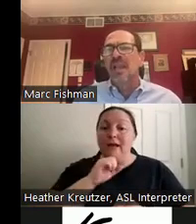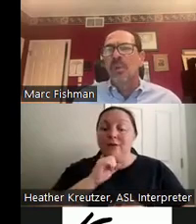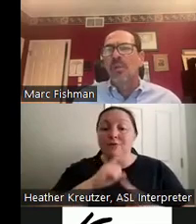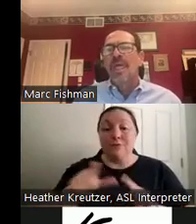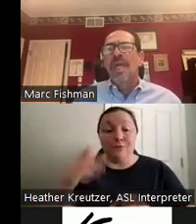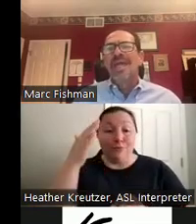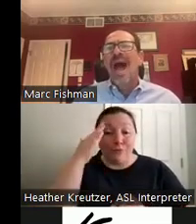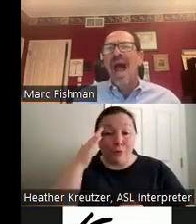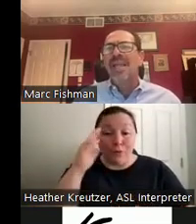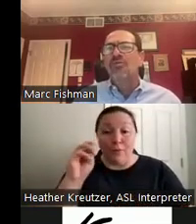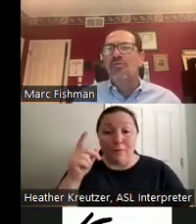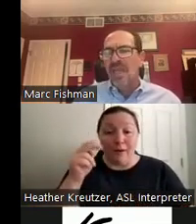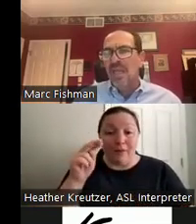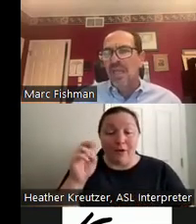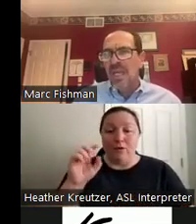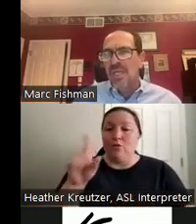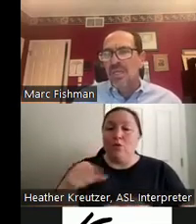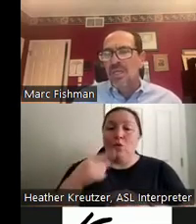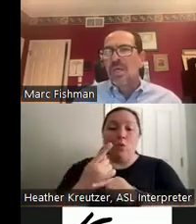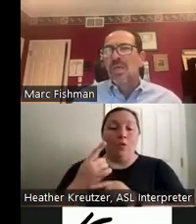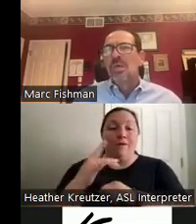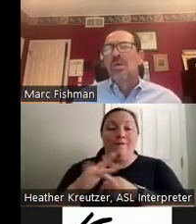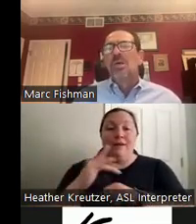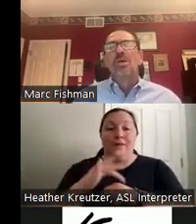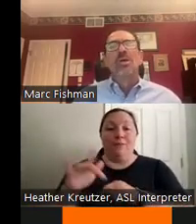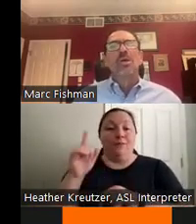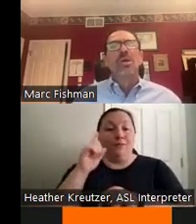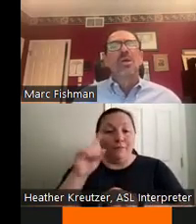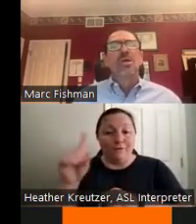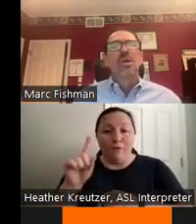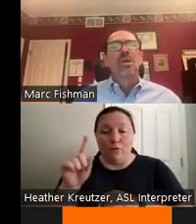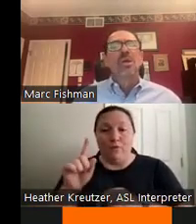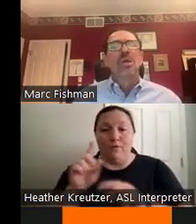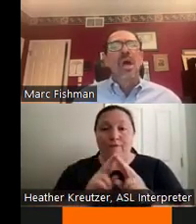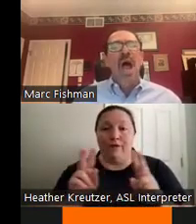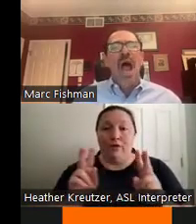only available in highly regulated,